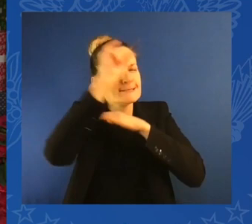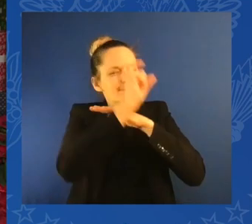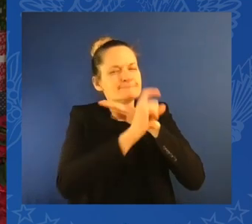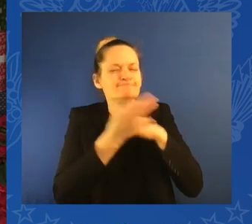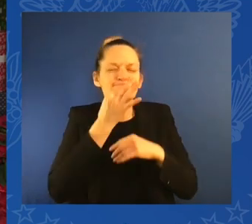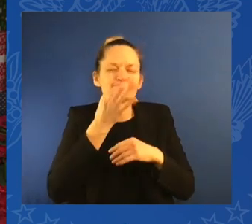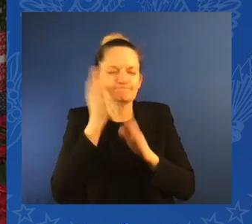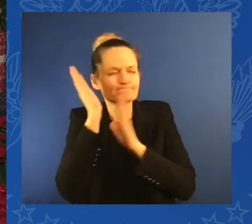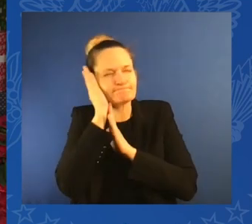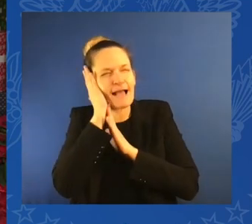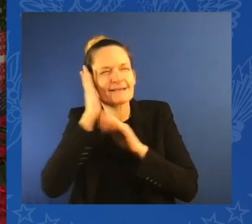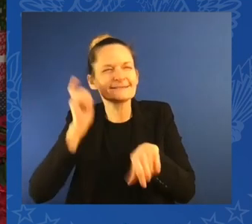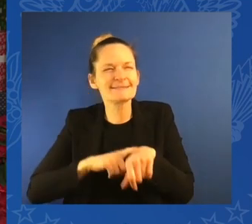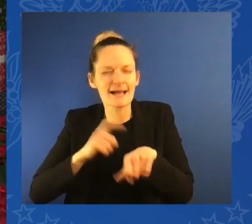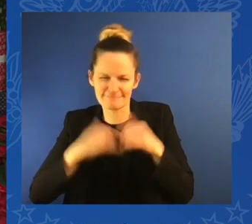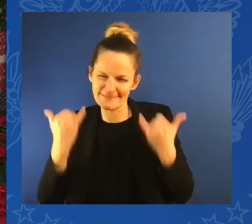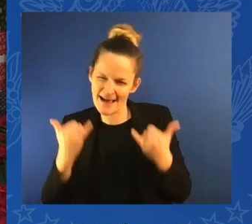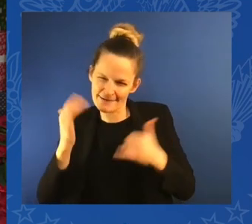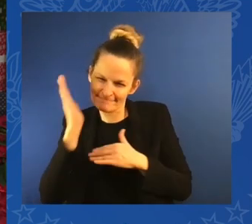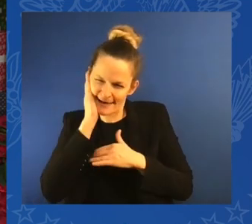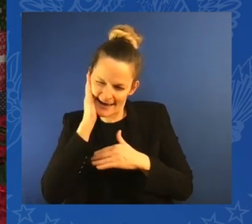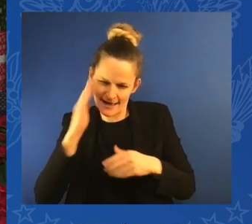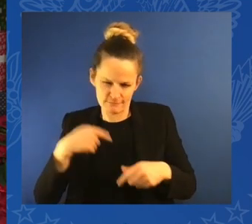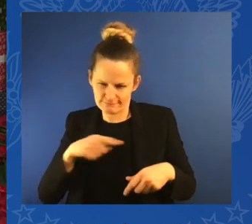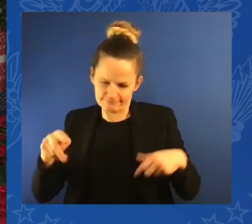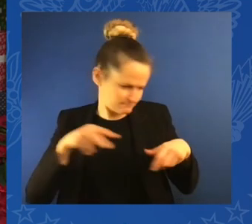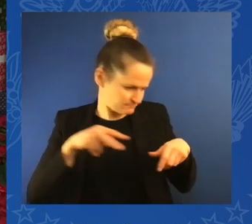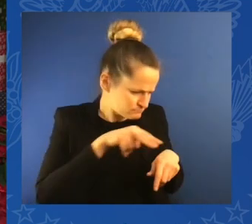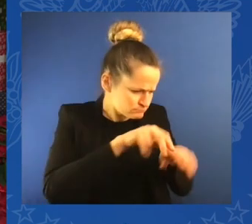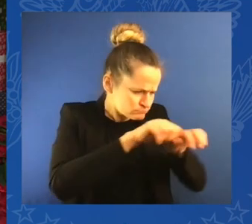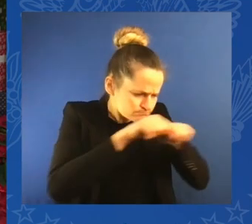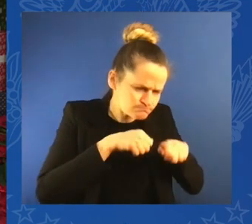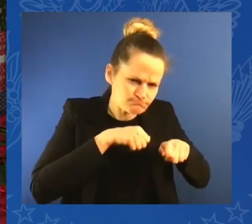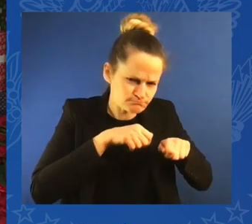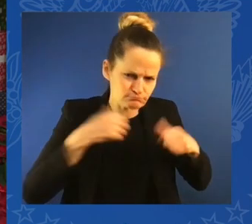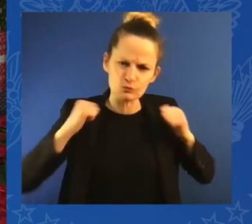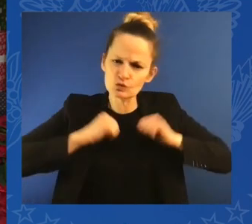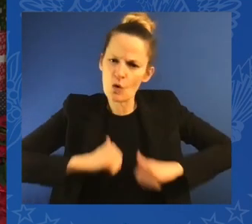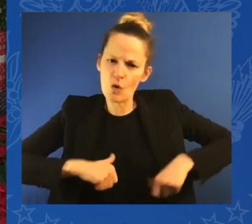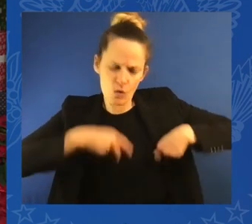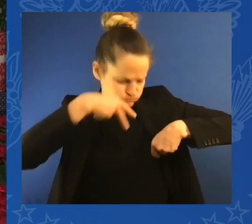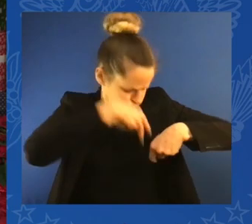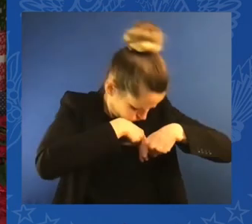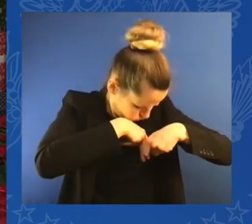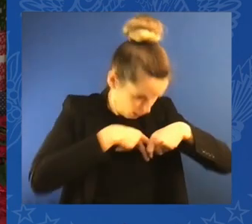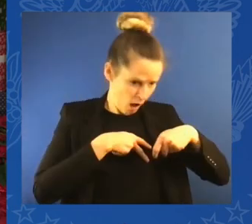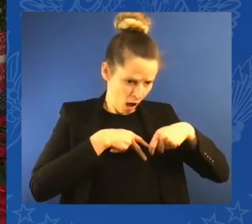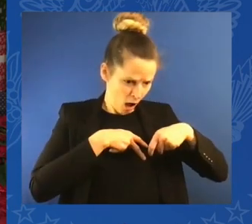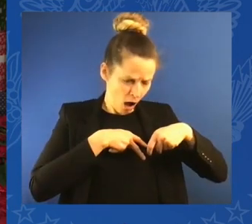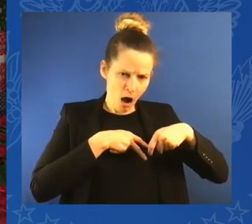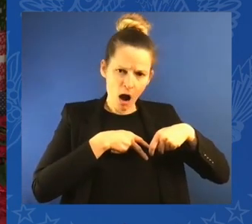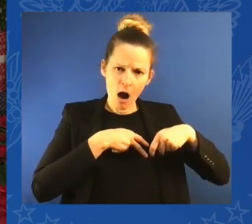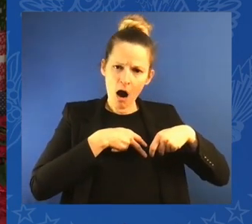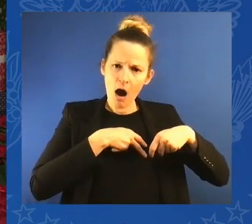empty. The snowball wasn't there, and he felt very sad.